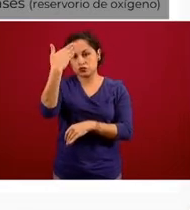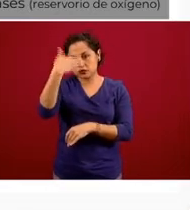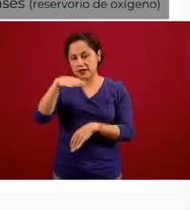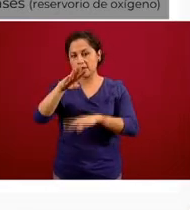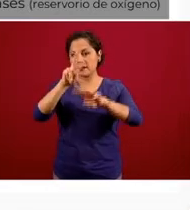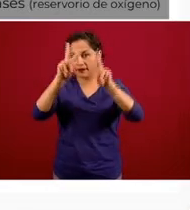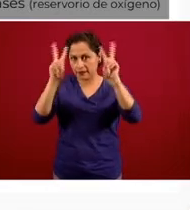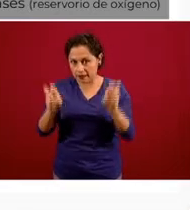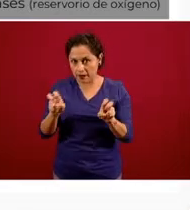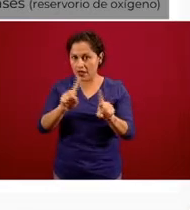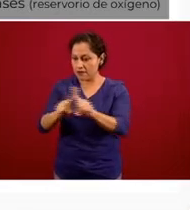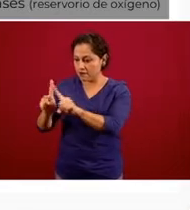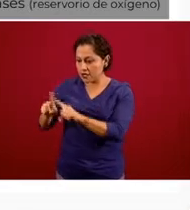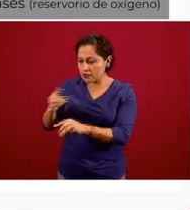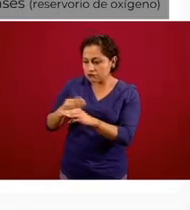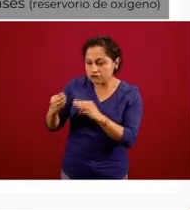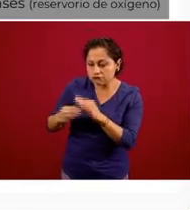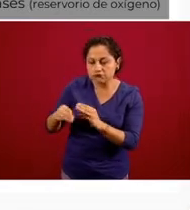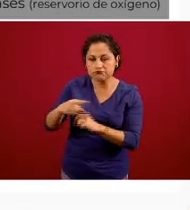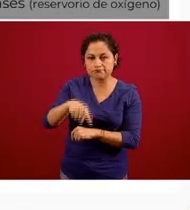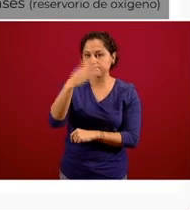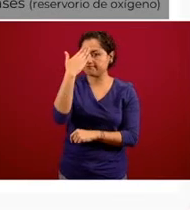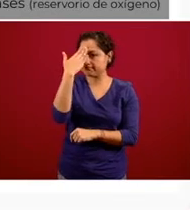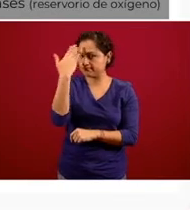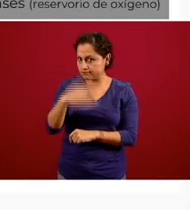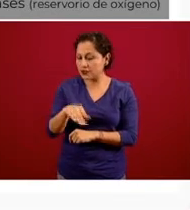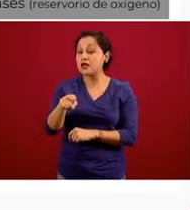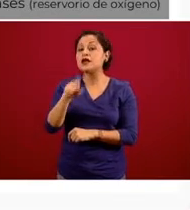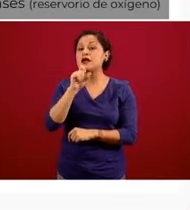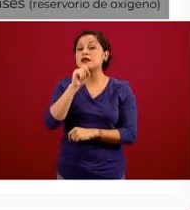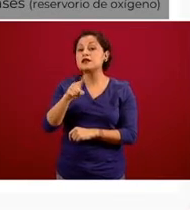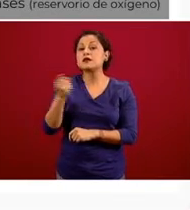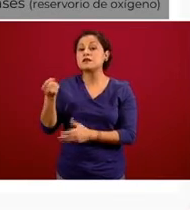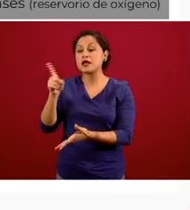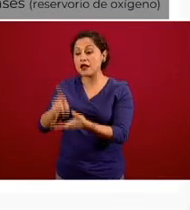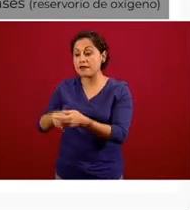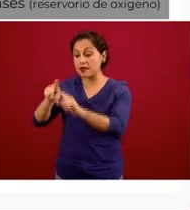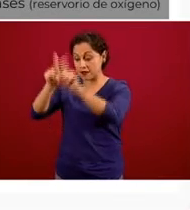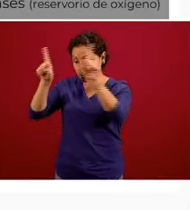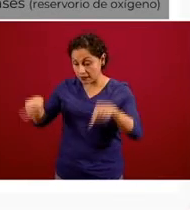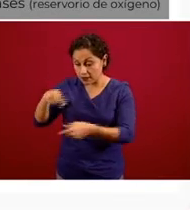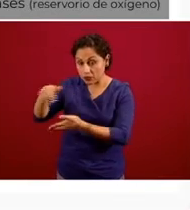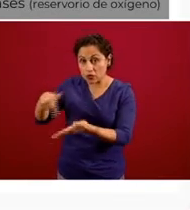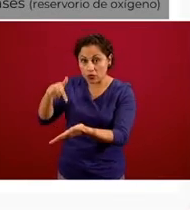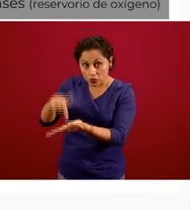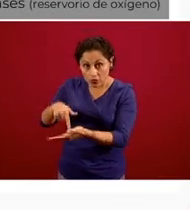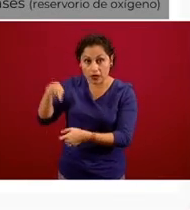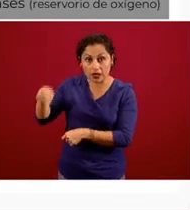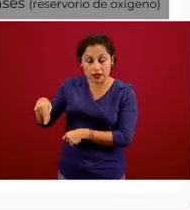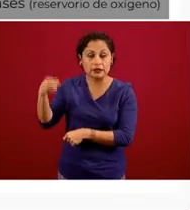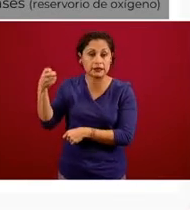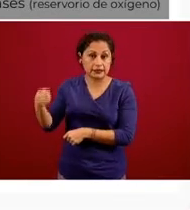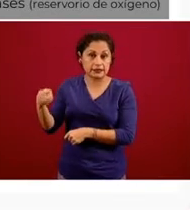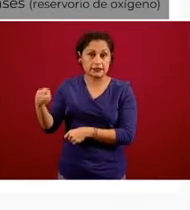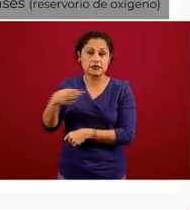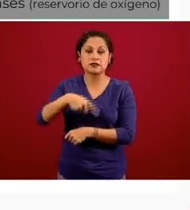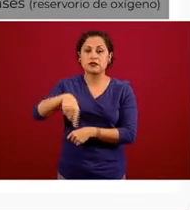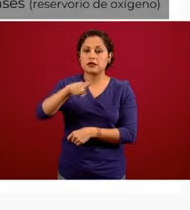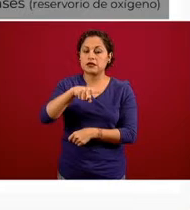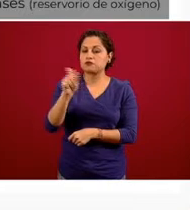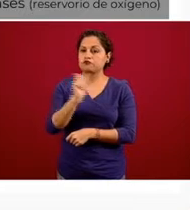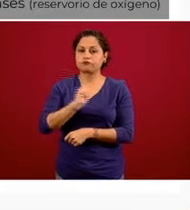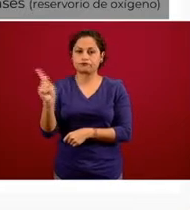to be highly trained and highly specialized medical professionals that are able to operate